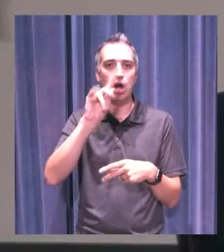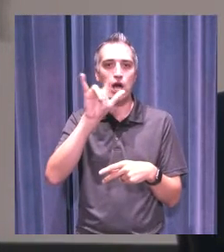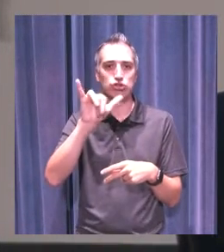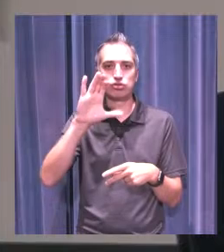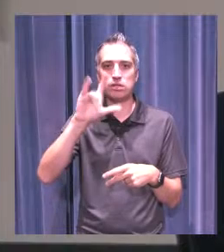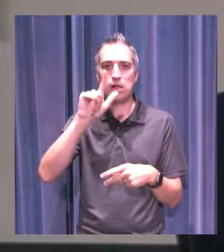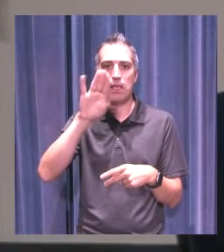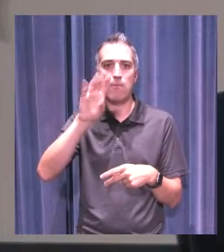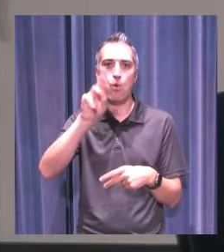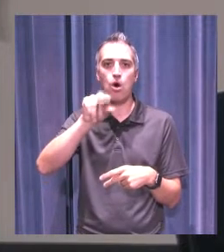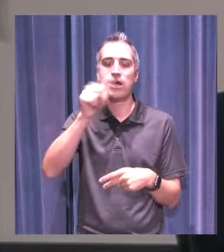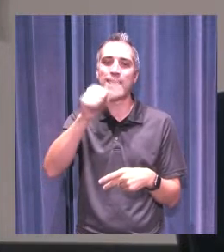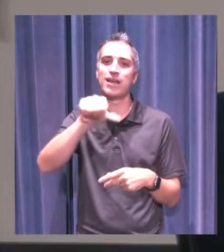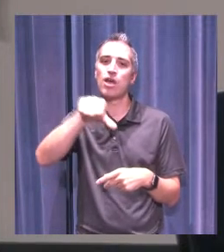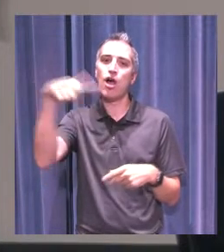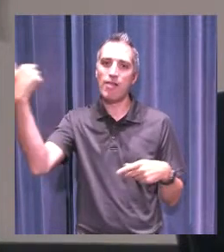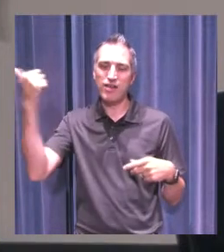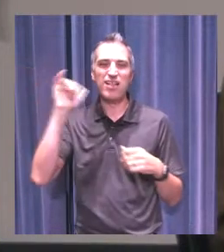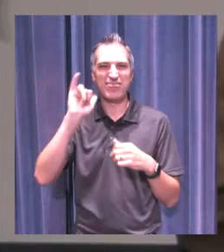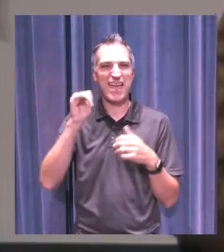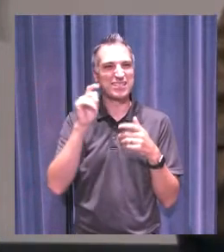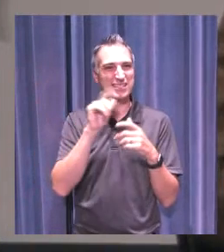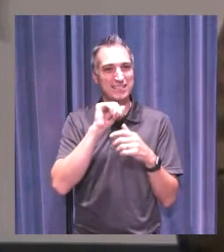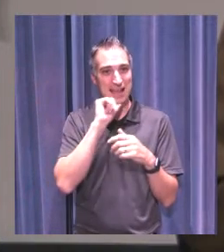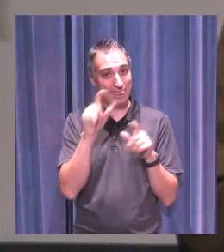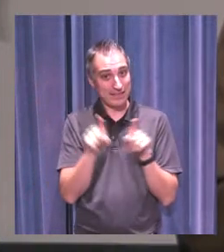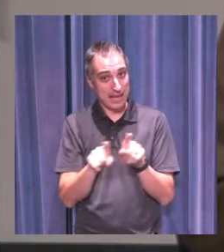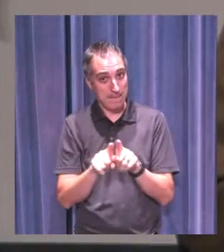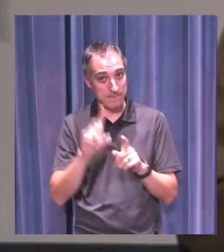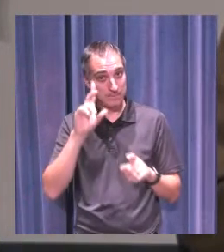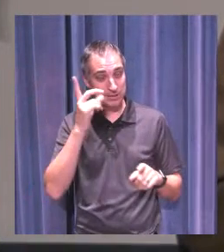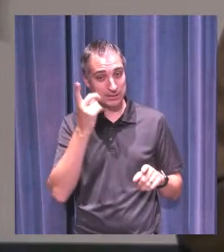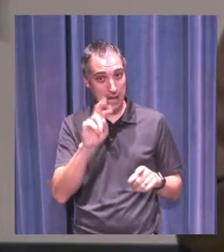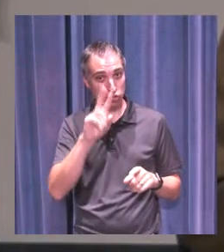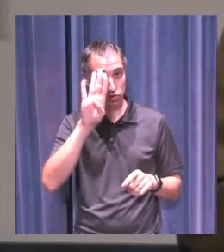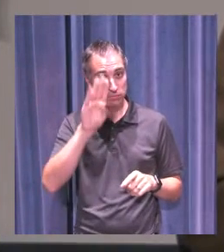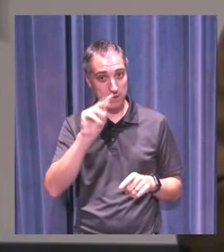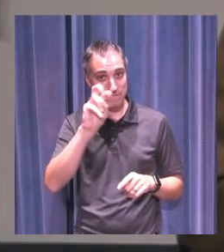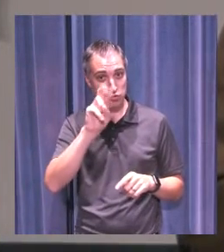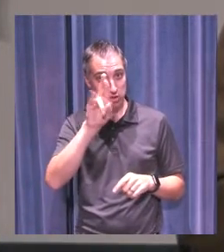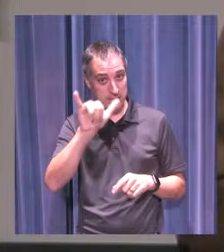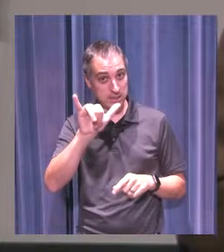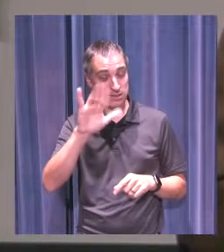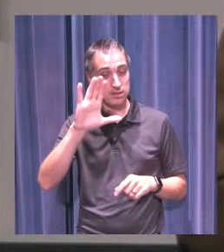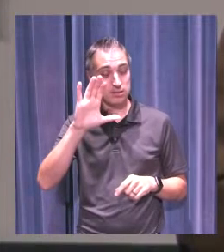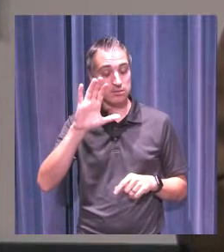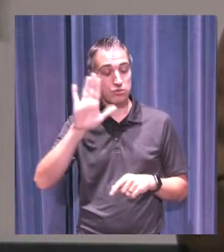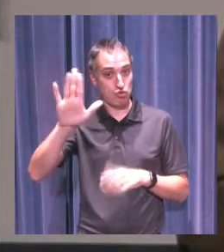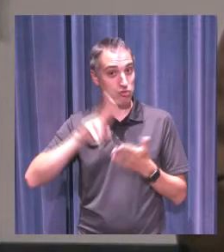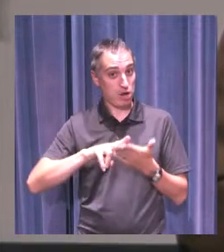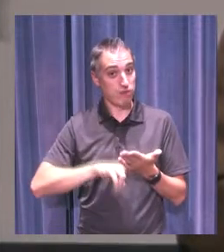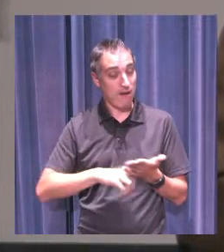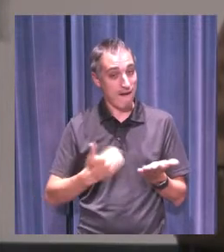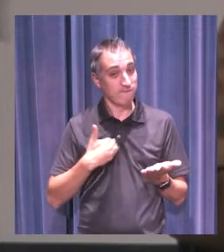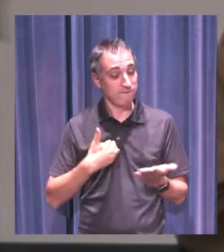of expenses, which is again a departure from Dr. Beverly's contract.